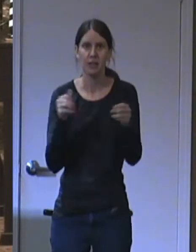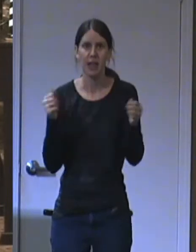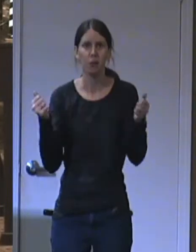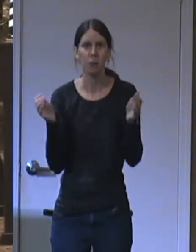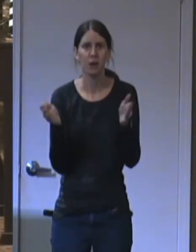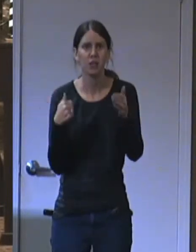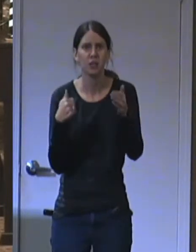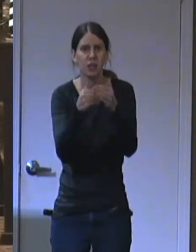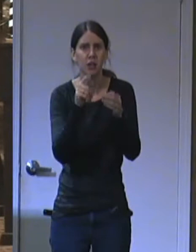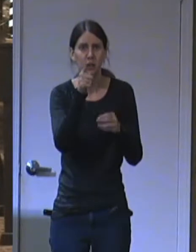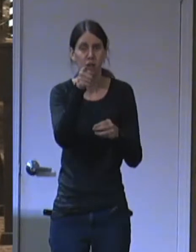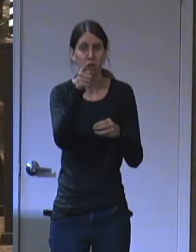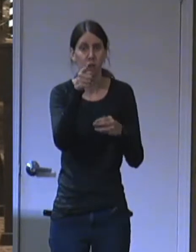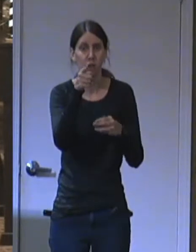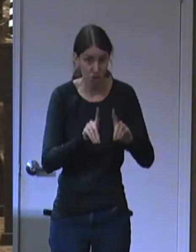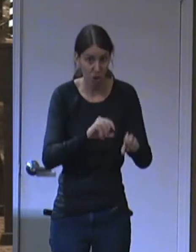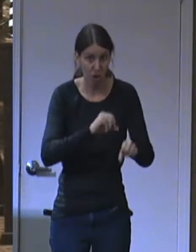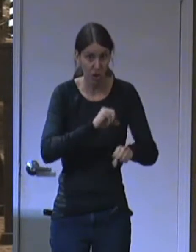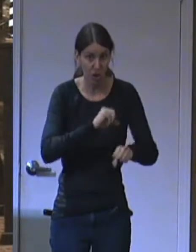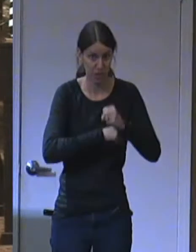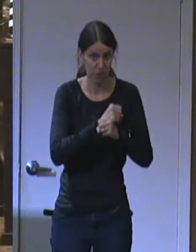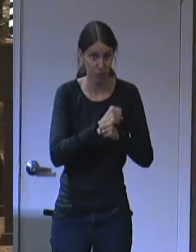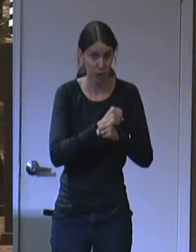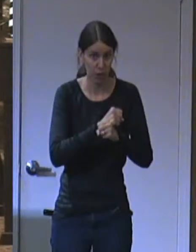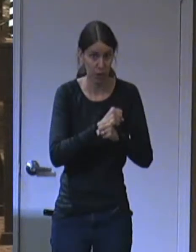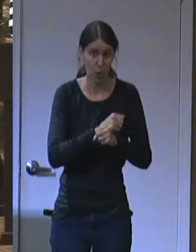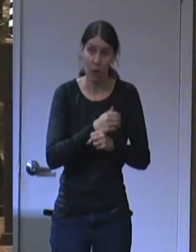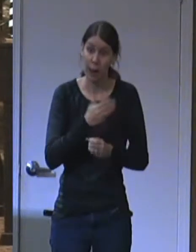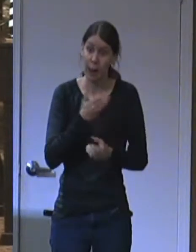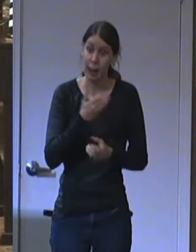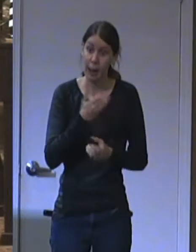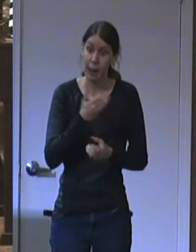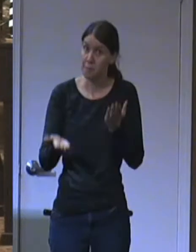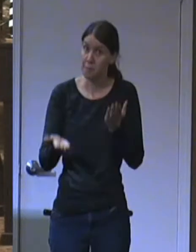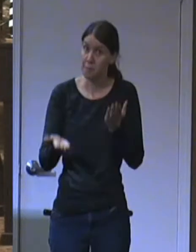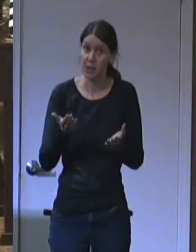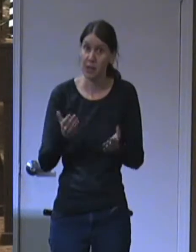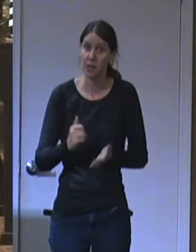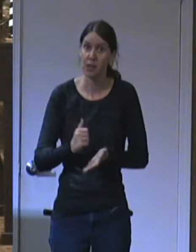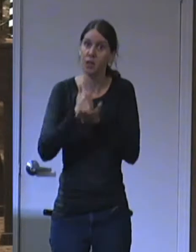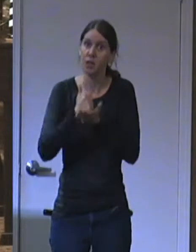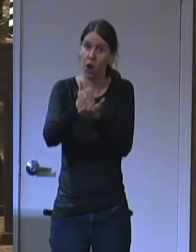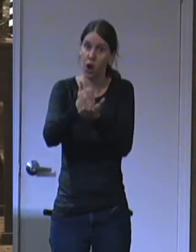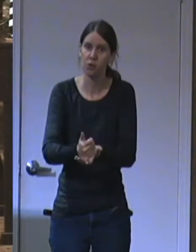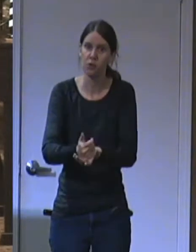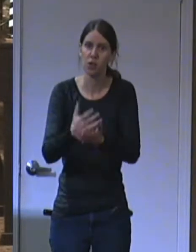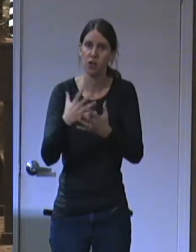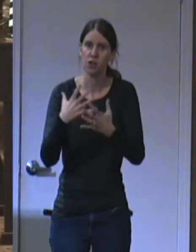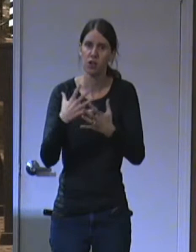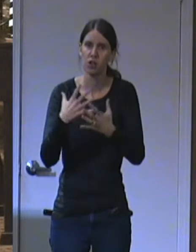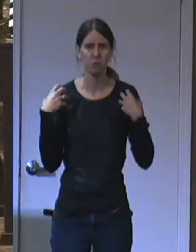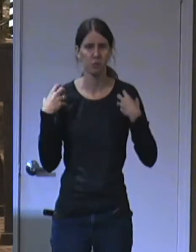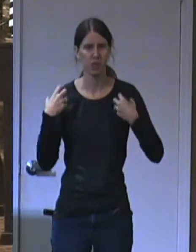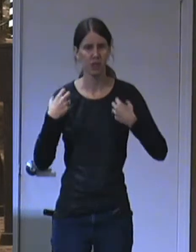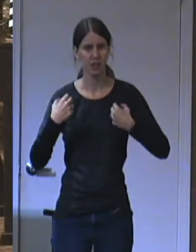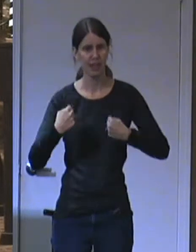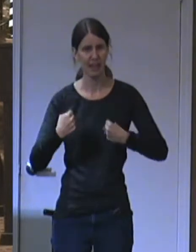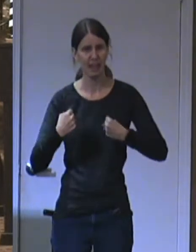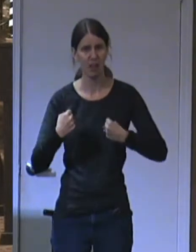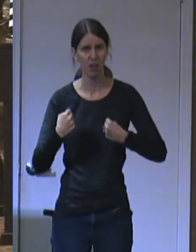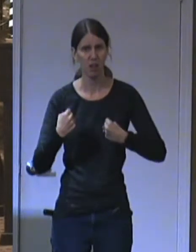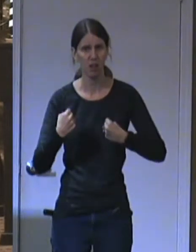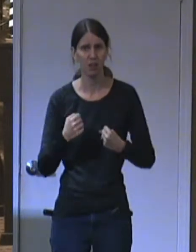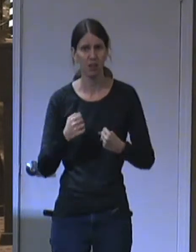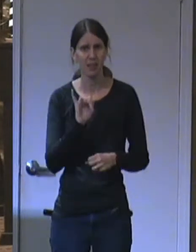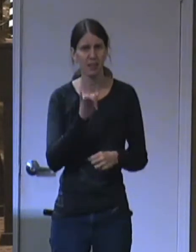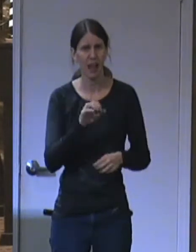you either in the difficulty or on the road to recovery and restoration from